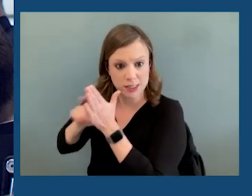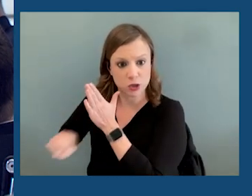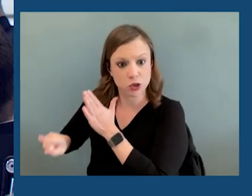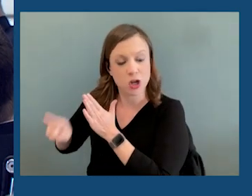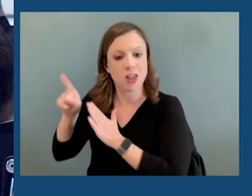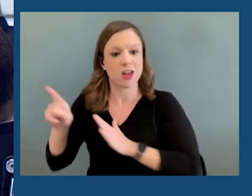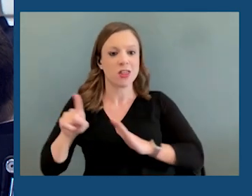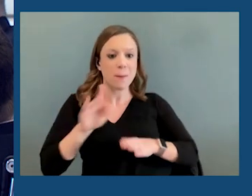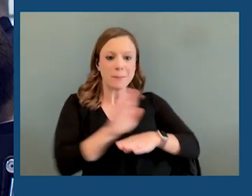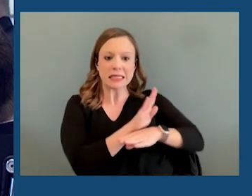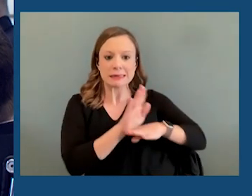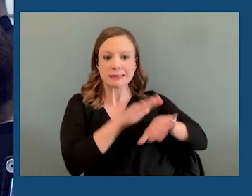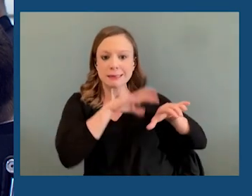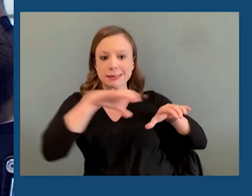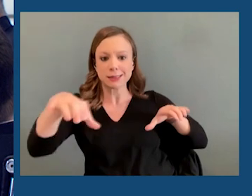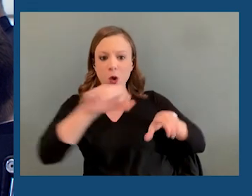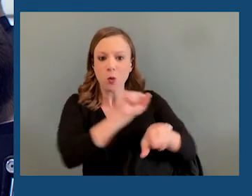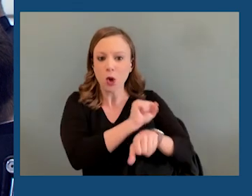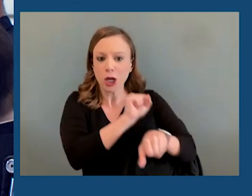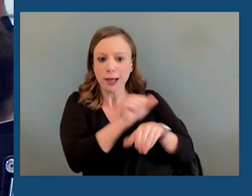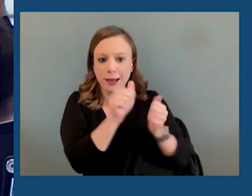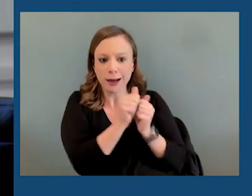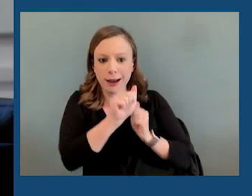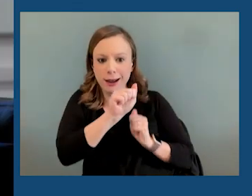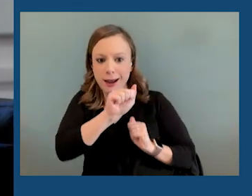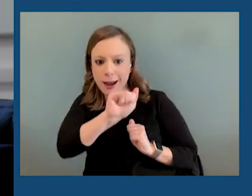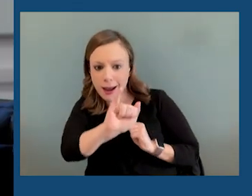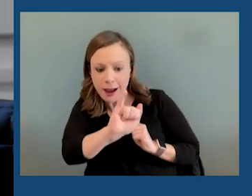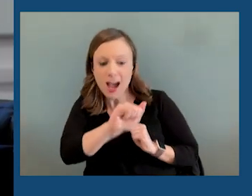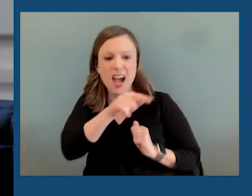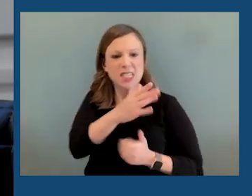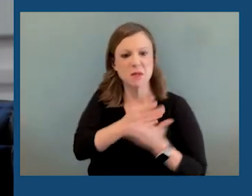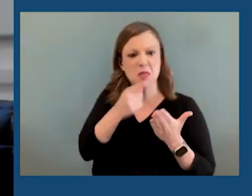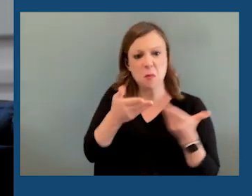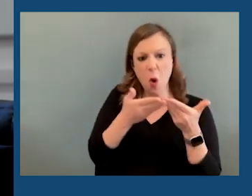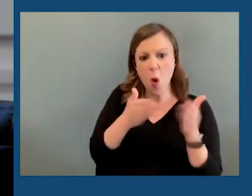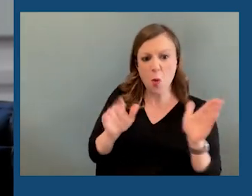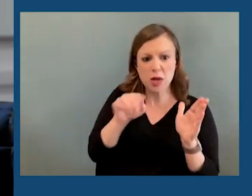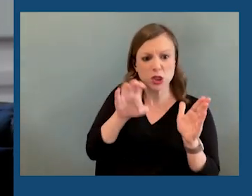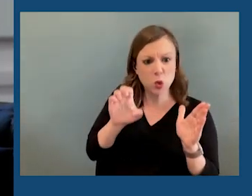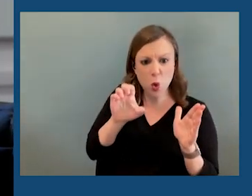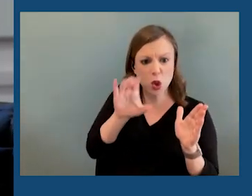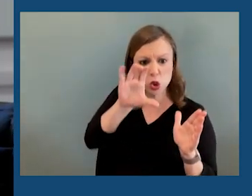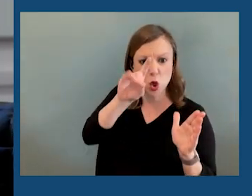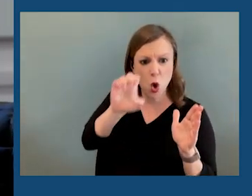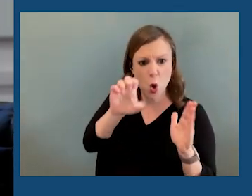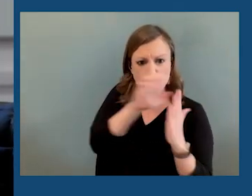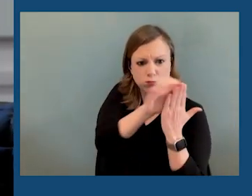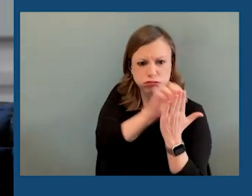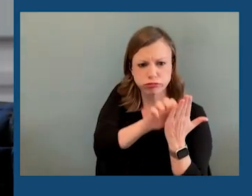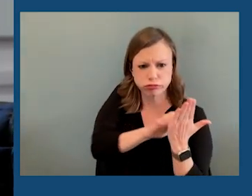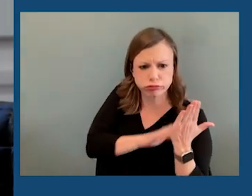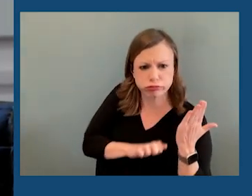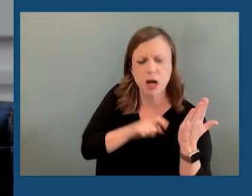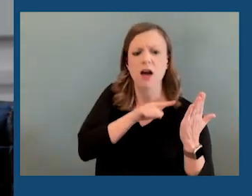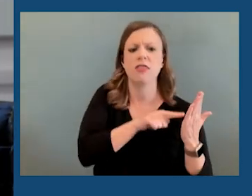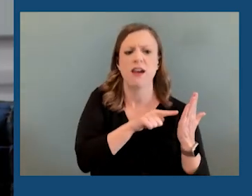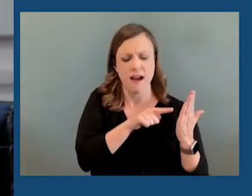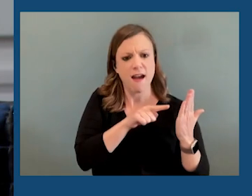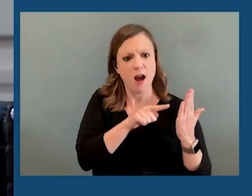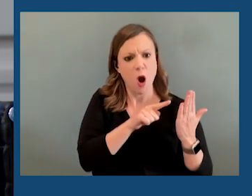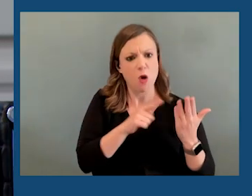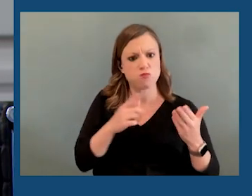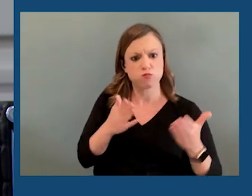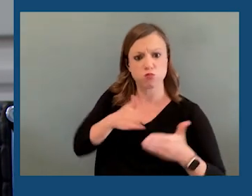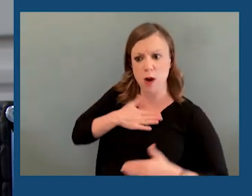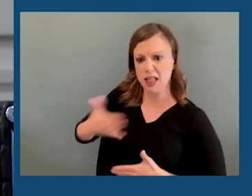good citizens. Some of them are open sourcing their code. Everybody's publishing. They're all willing to talk to us. But they're not going to